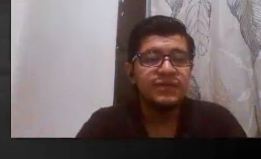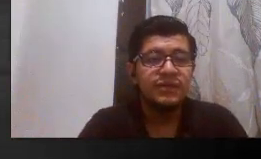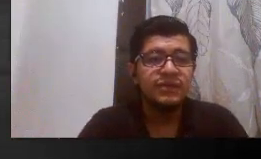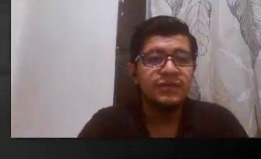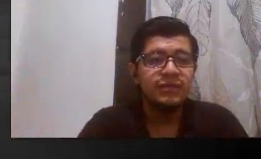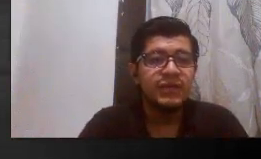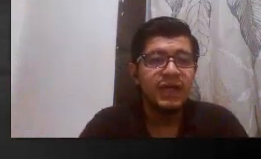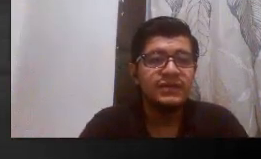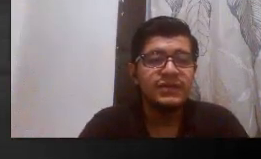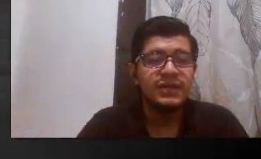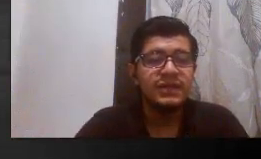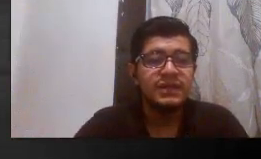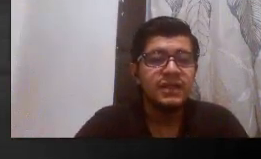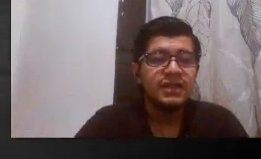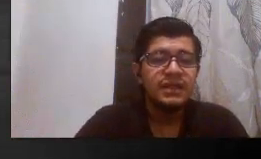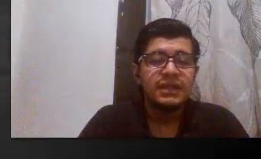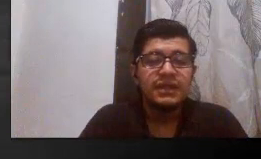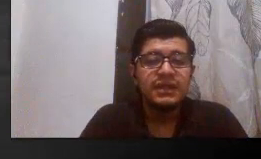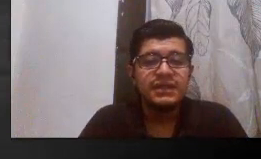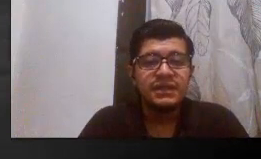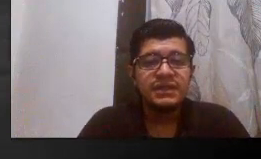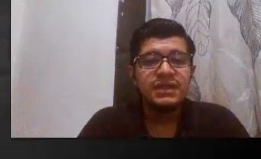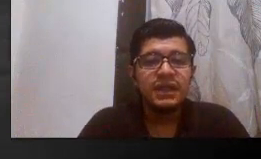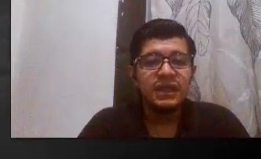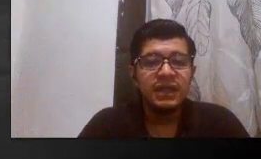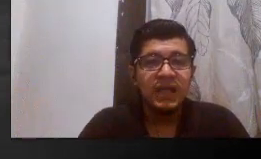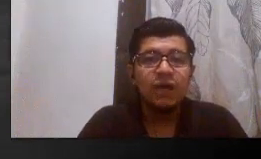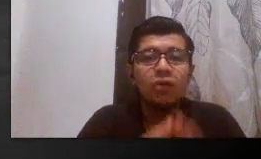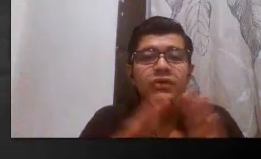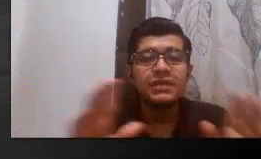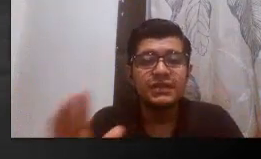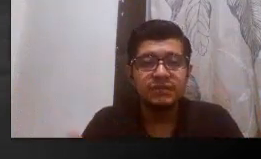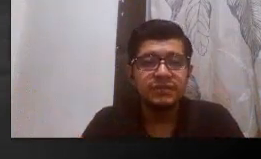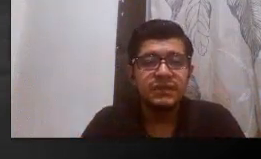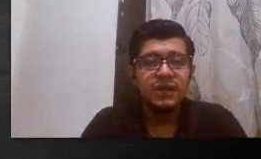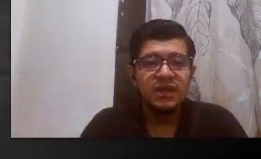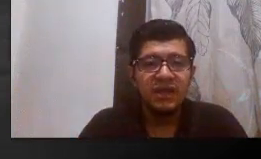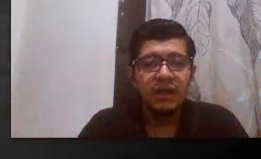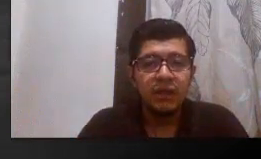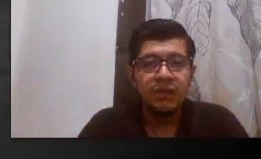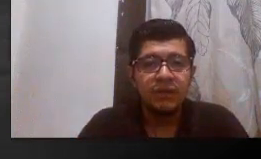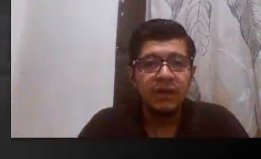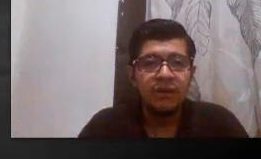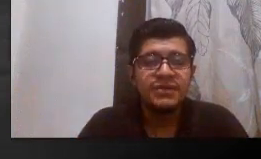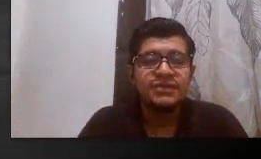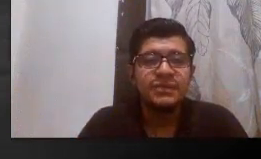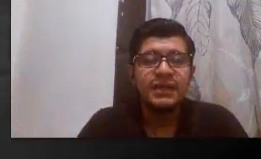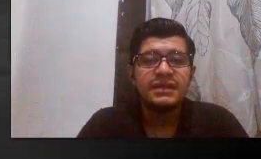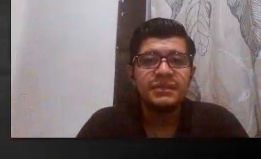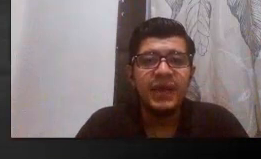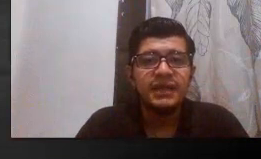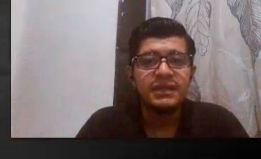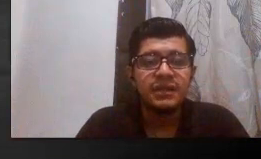differently from the alternate, this is like a whole system, like we